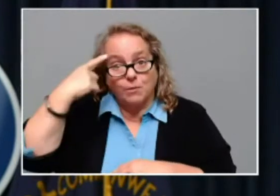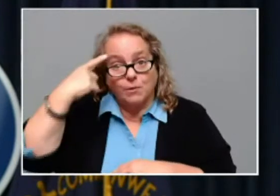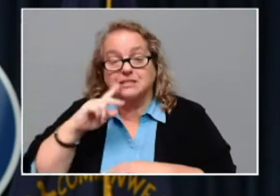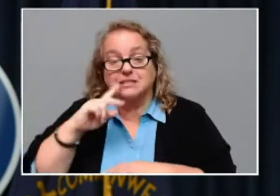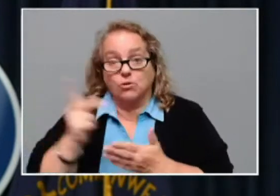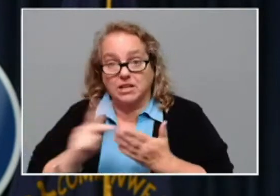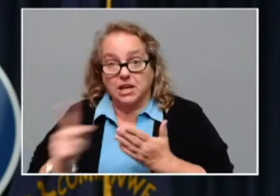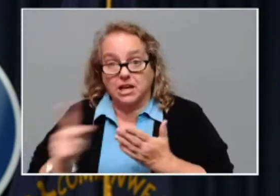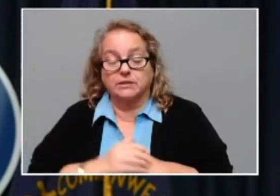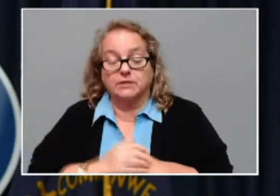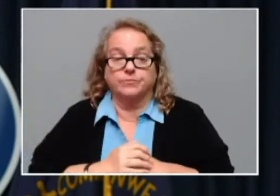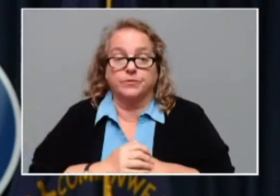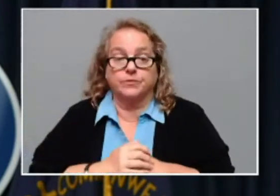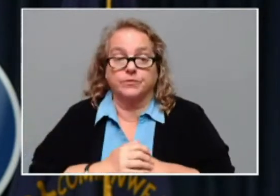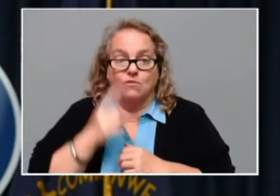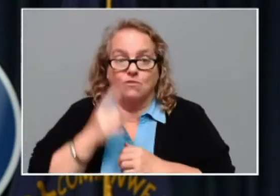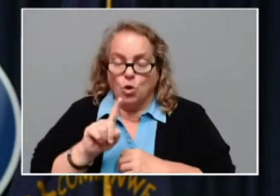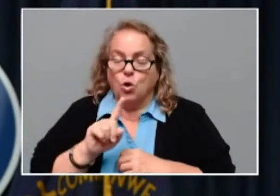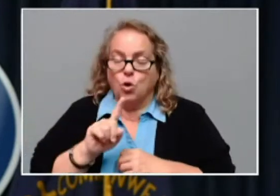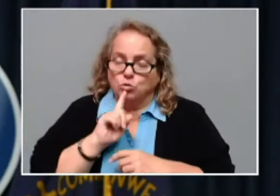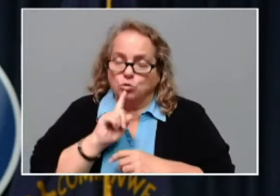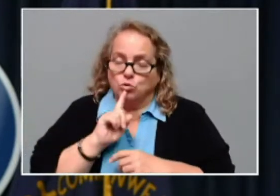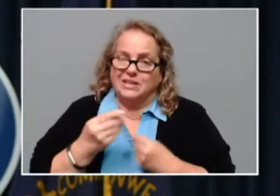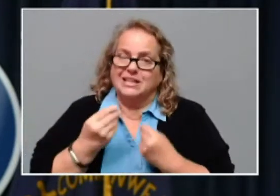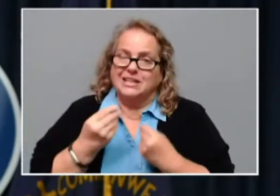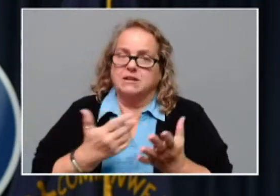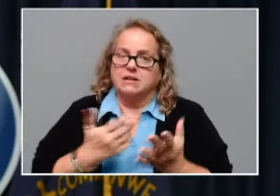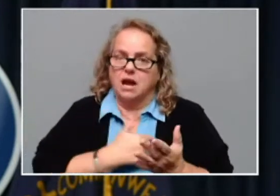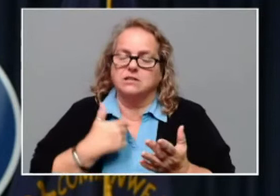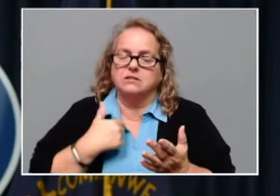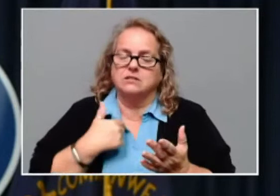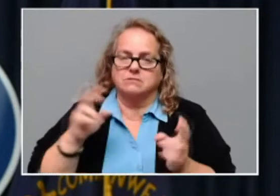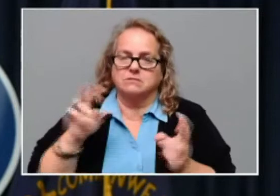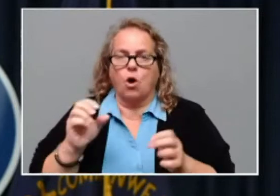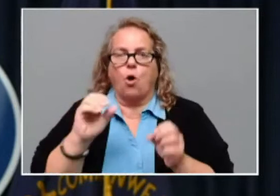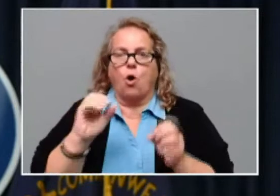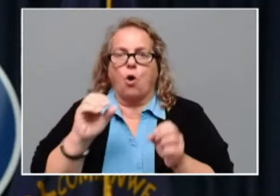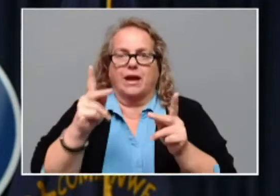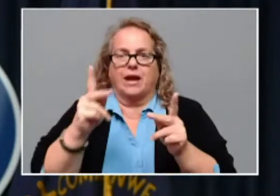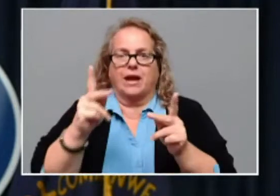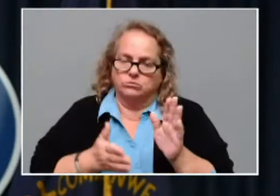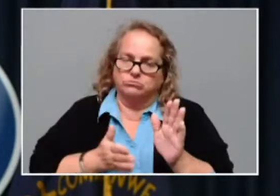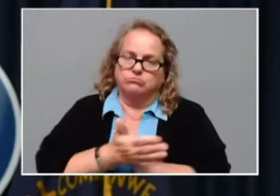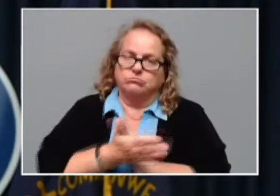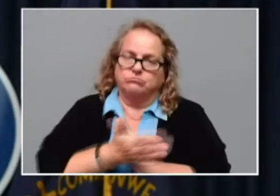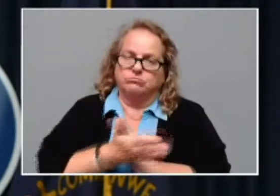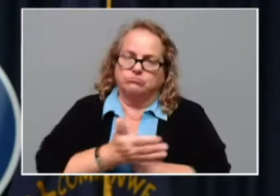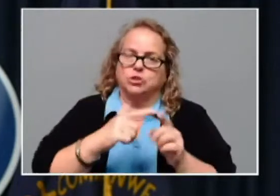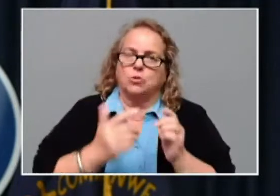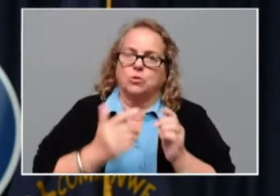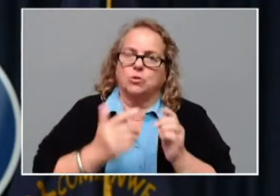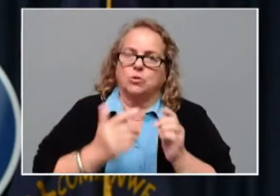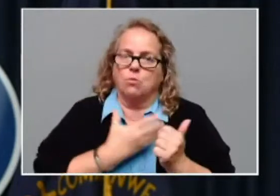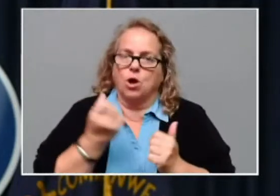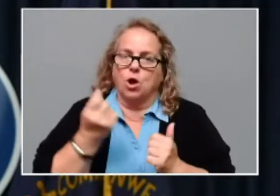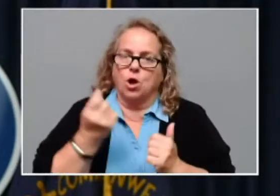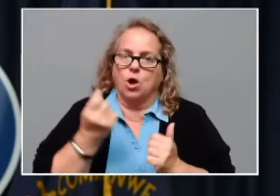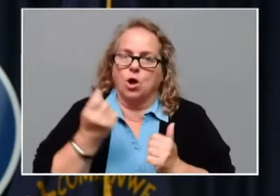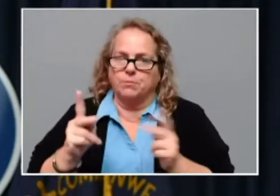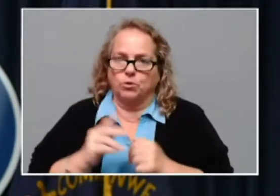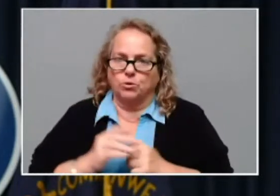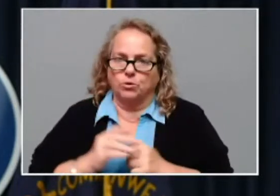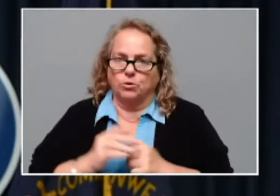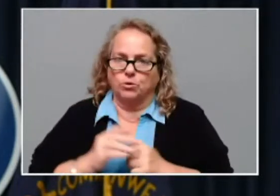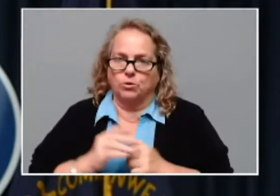for ultimately giving us the green light to move forward and helping our people. All right,